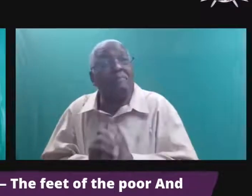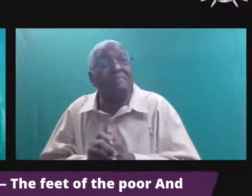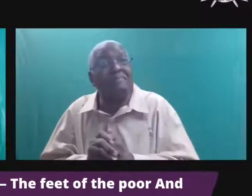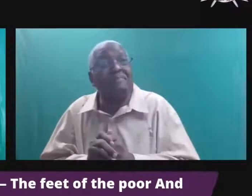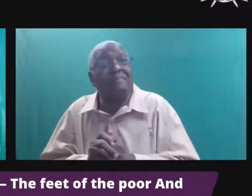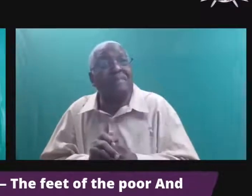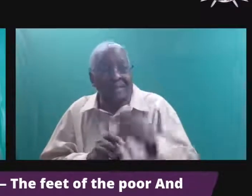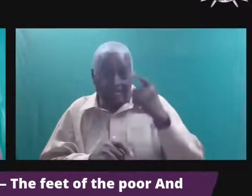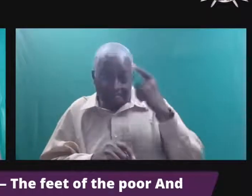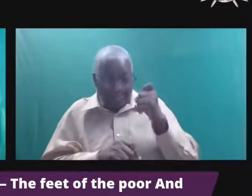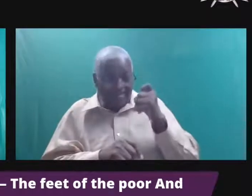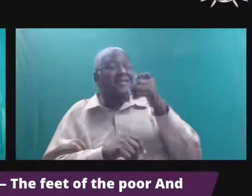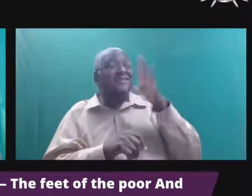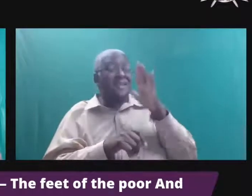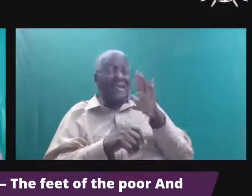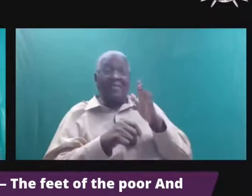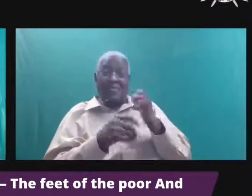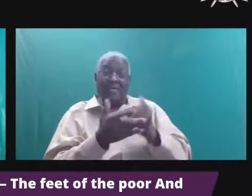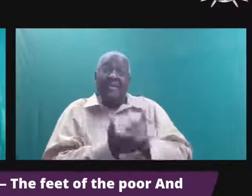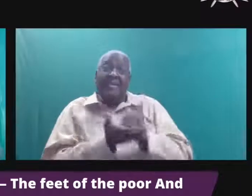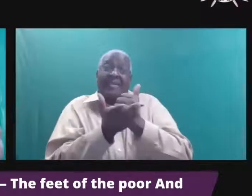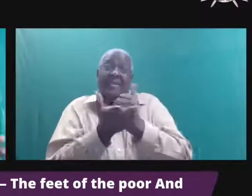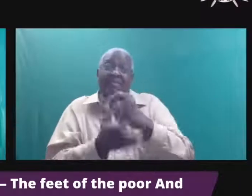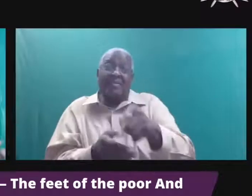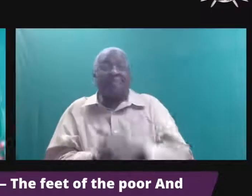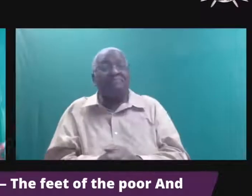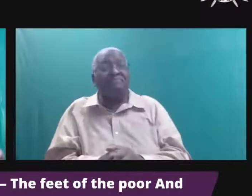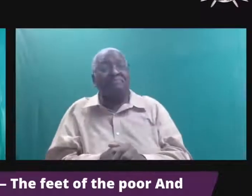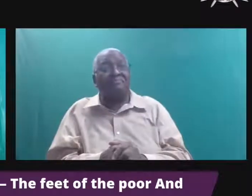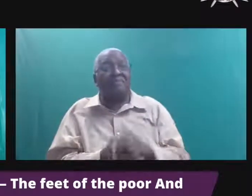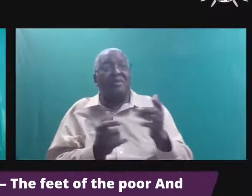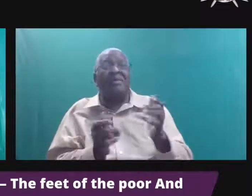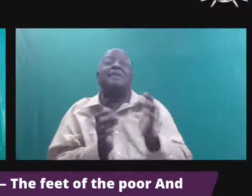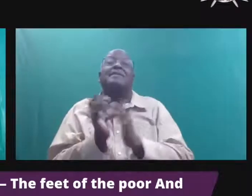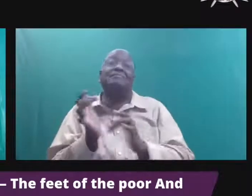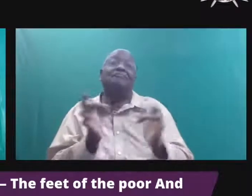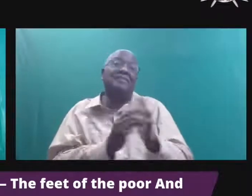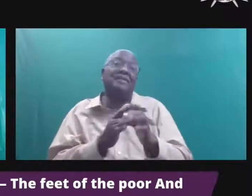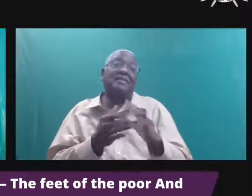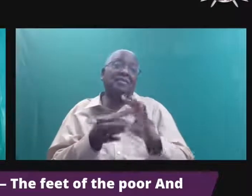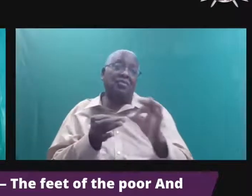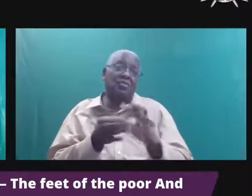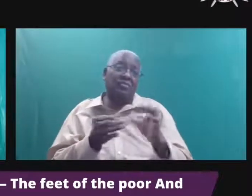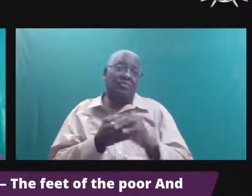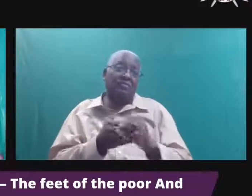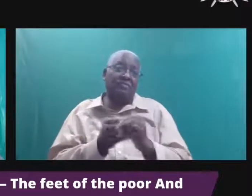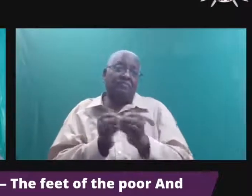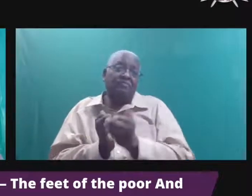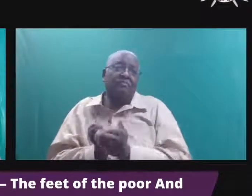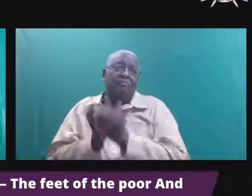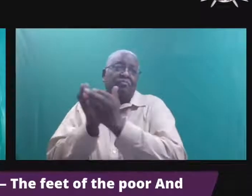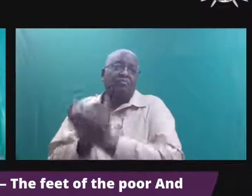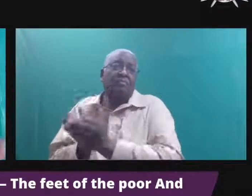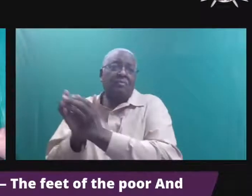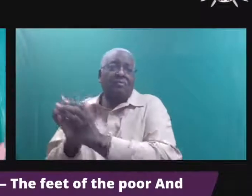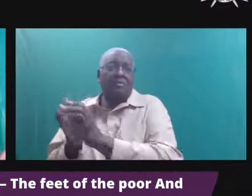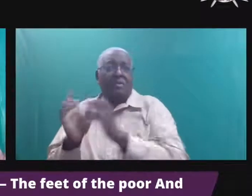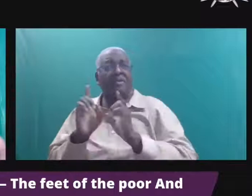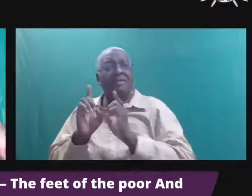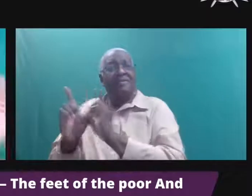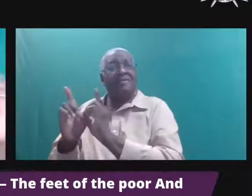walk on it. Okay, come here, Jesus. The disciples in the boat, Matthew chapter 14, and the